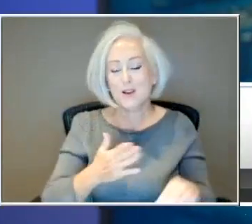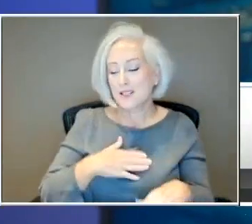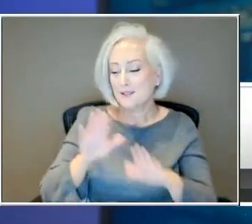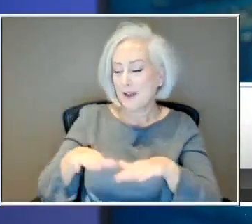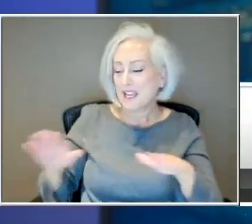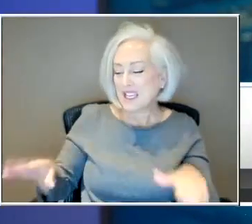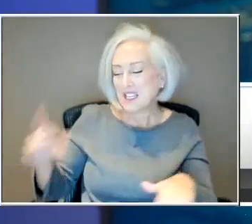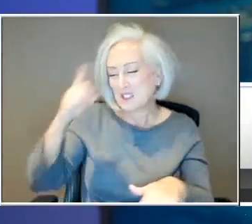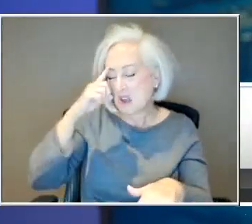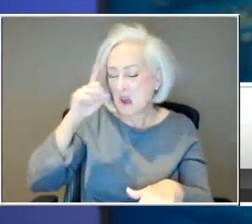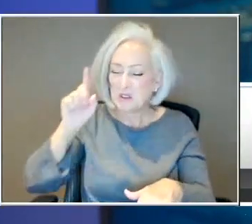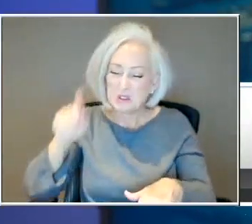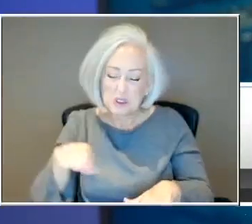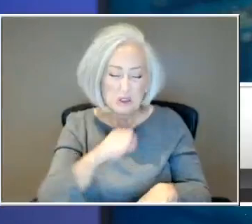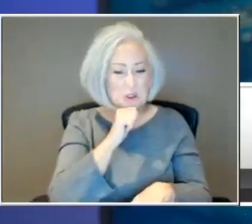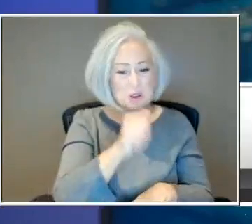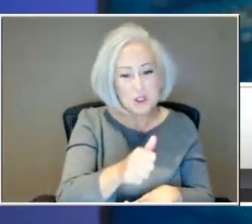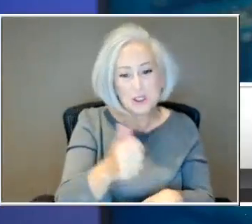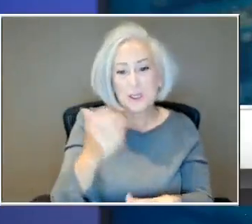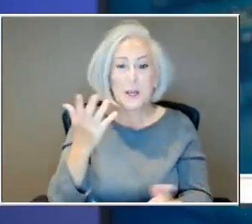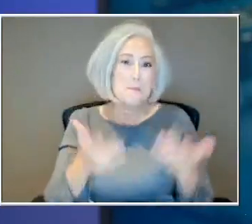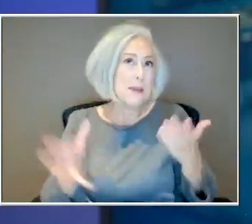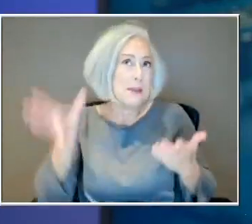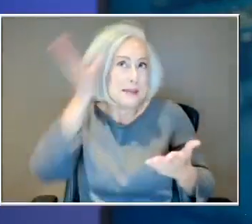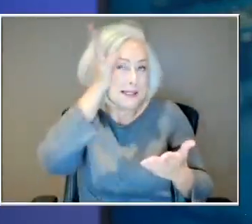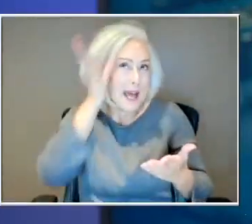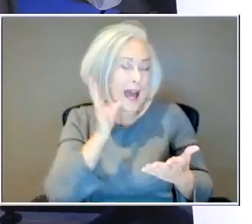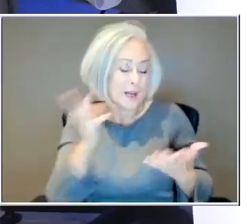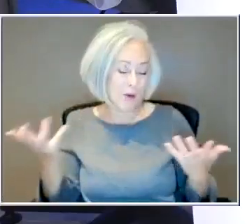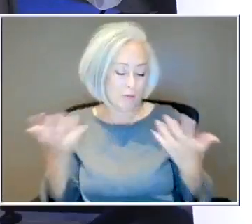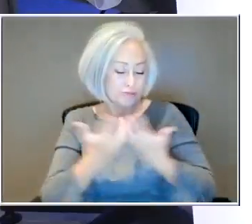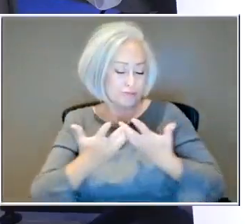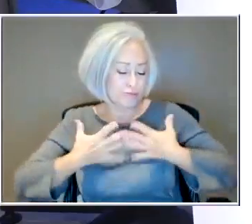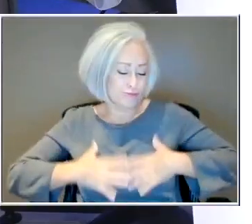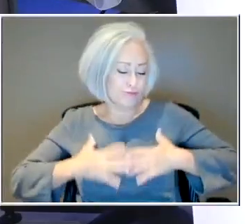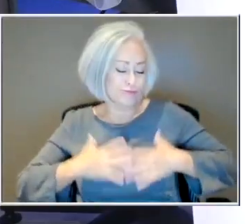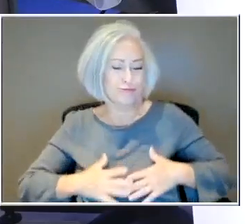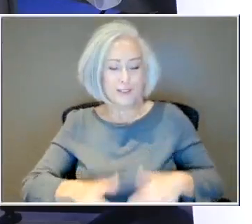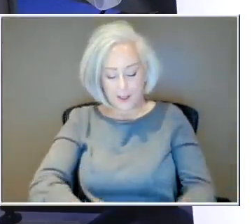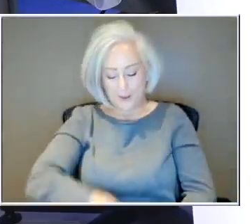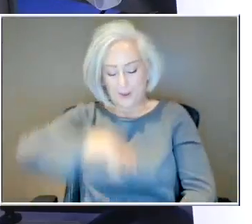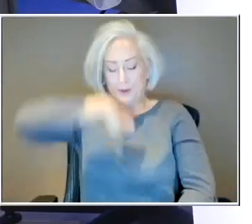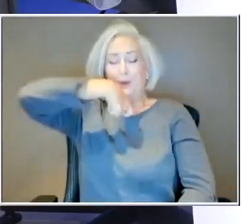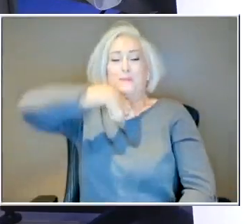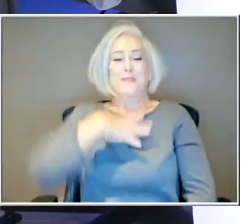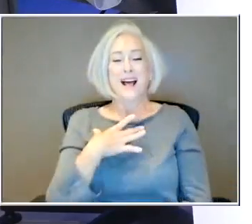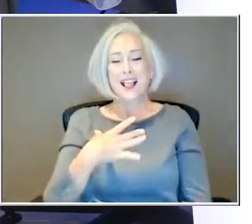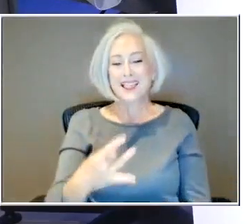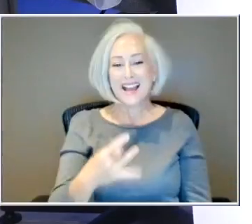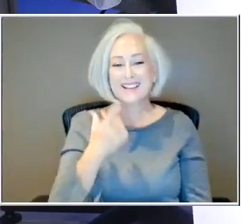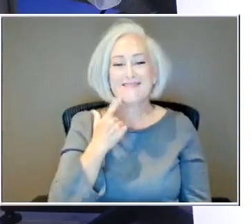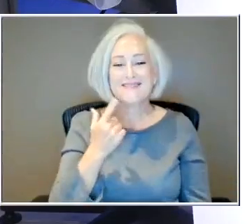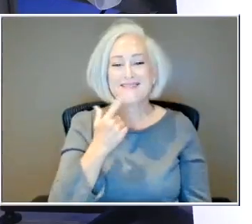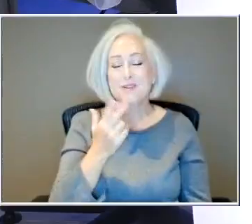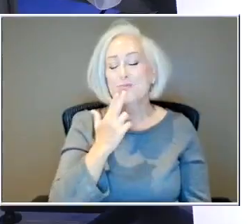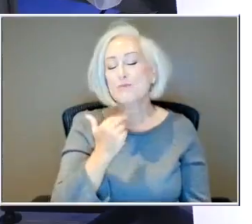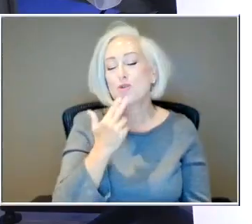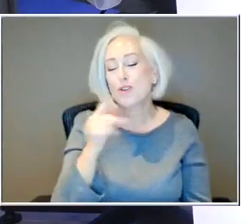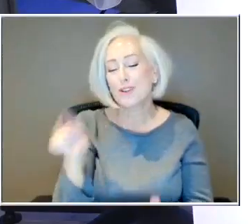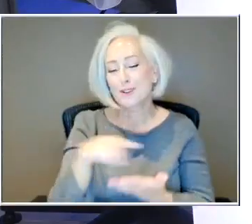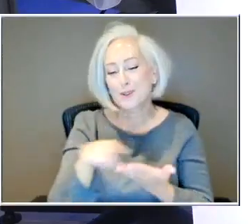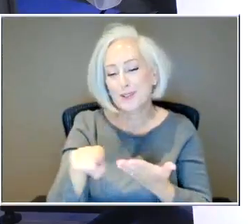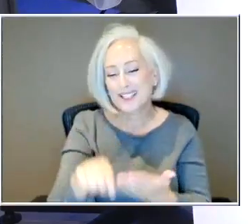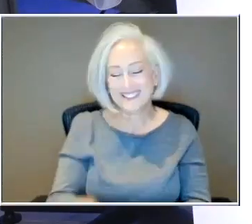They probably said, "This might fit you, Dad." Yeah, Dad in a onesie. I like this. Yeah. You're going to wear that well this week. I want to start, though,